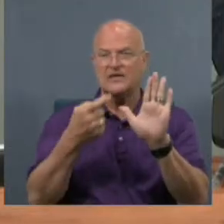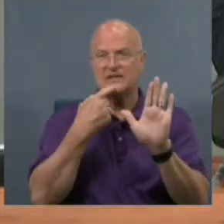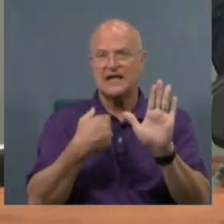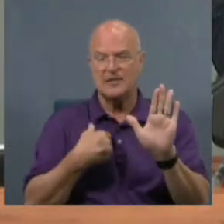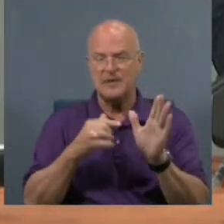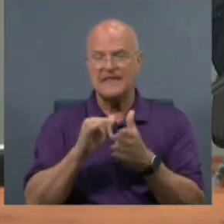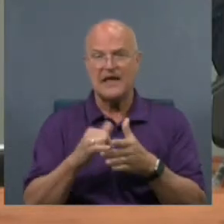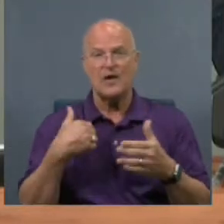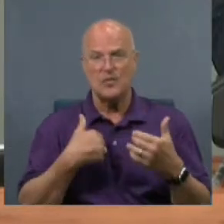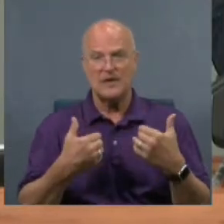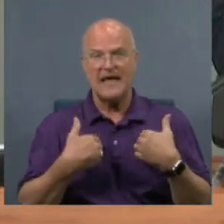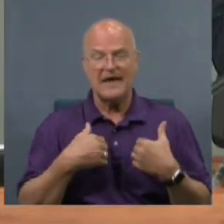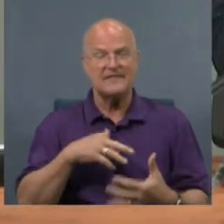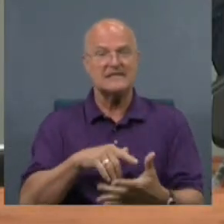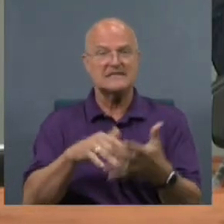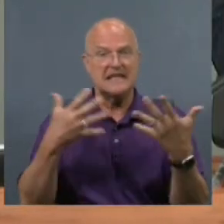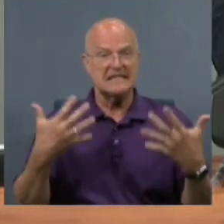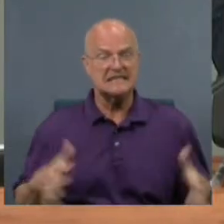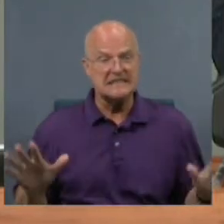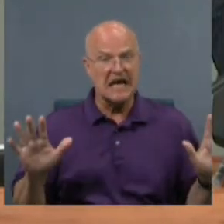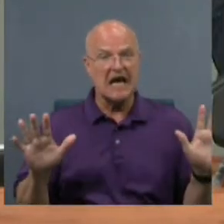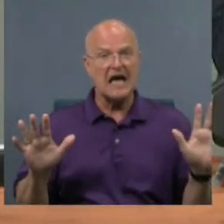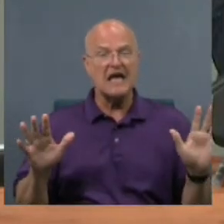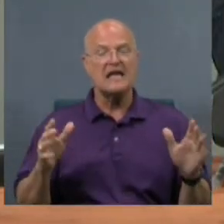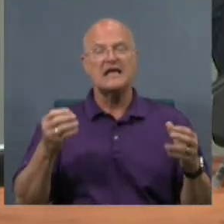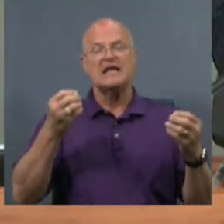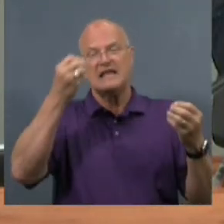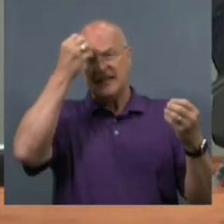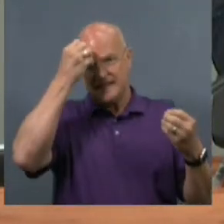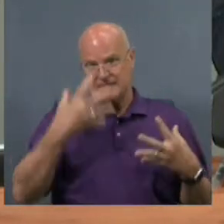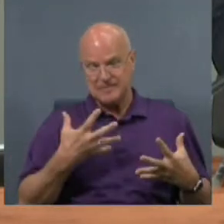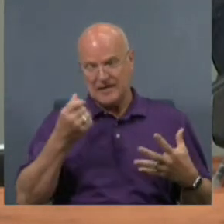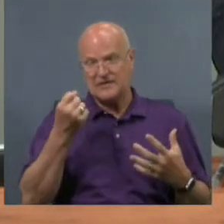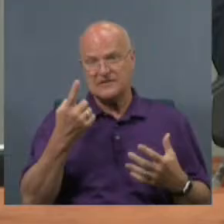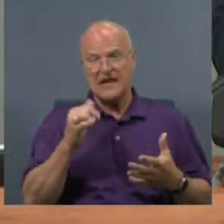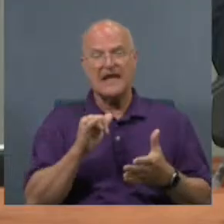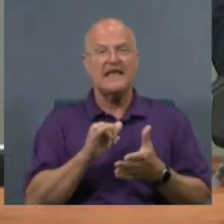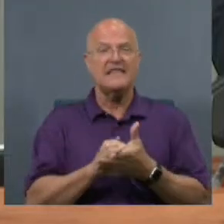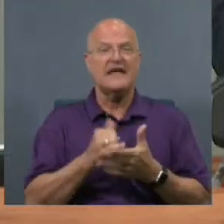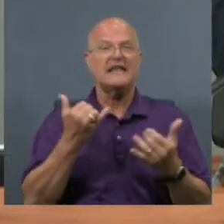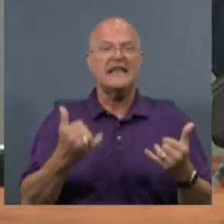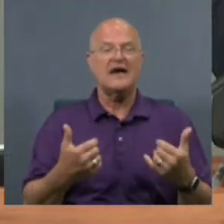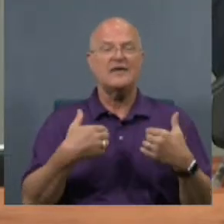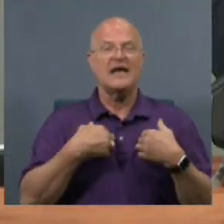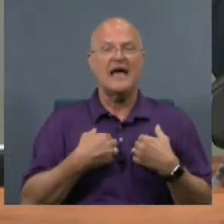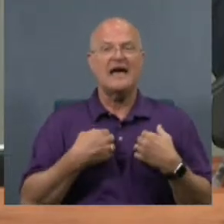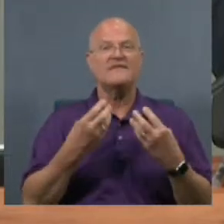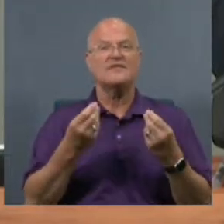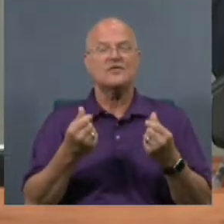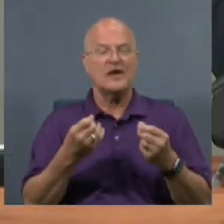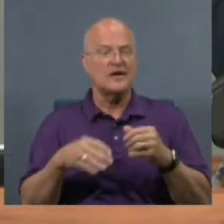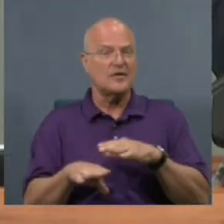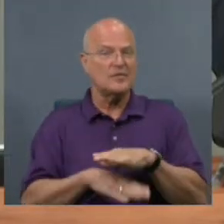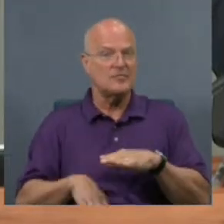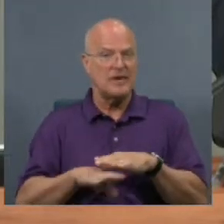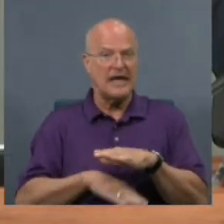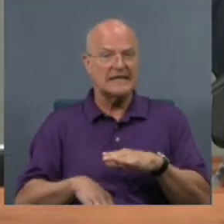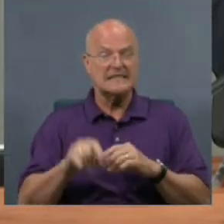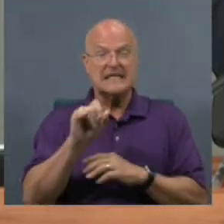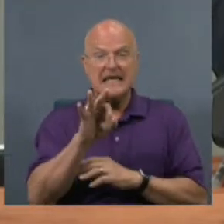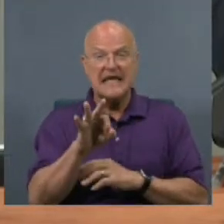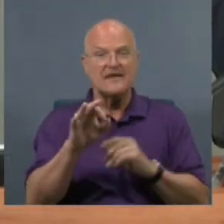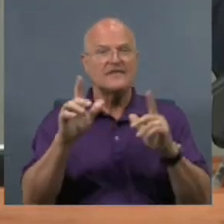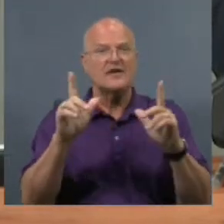telling me that we have the studies out there, which lets me further understand that, hey, now we have grounds or basis if